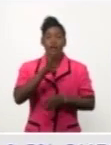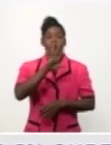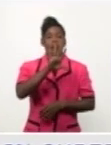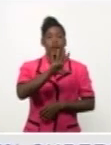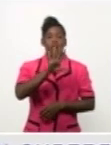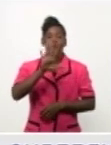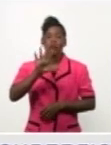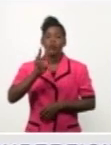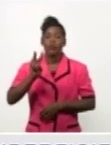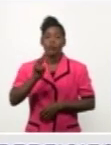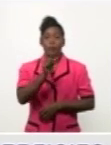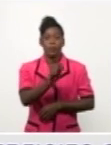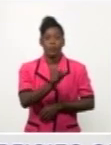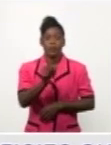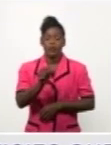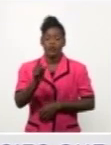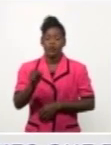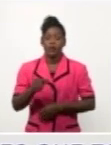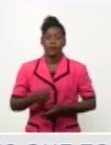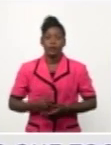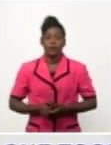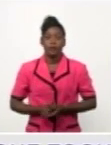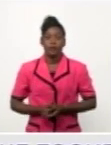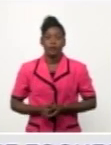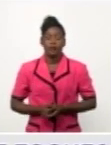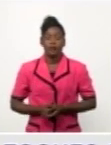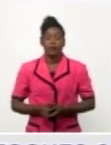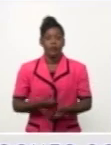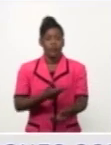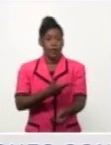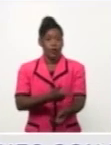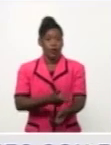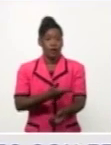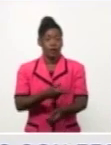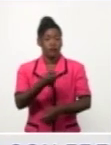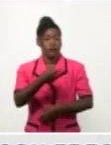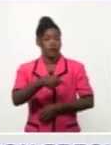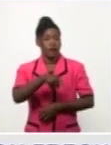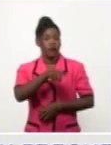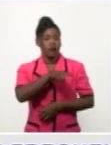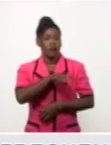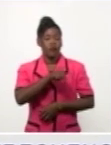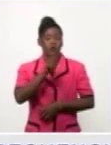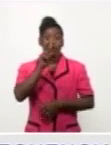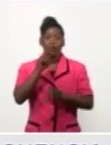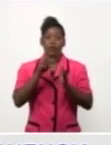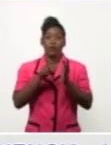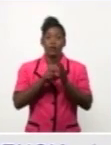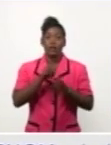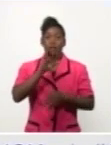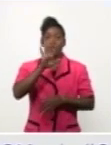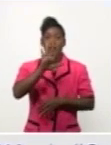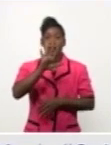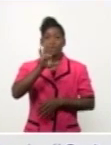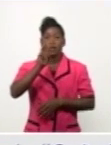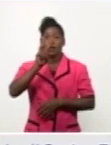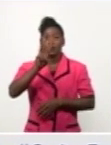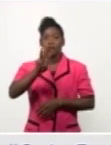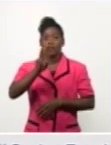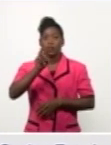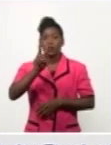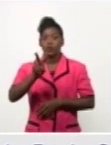specialists are monitoring 552 people. Yesterday, the island's different molecular